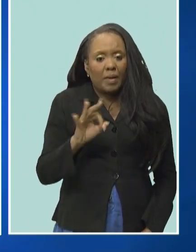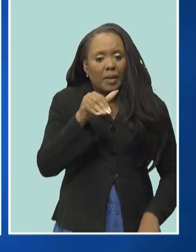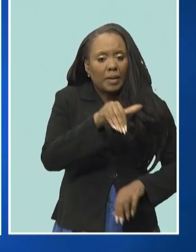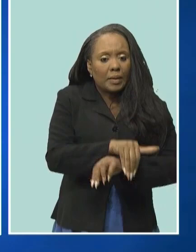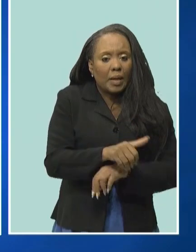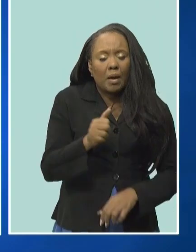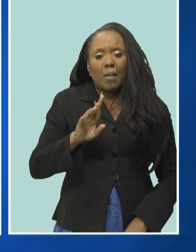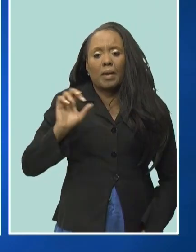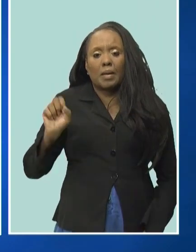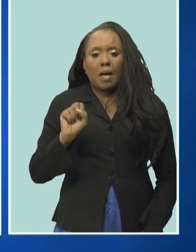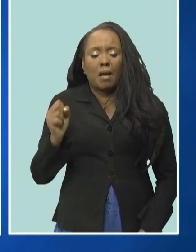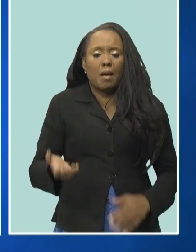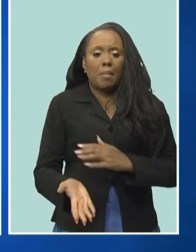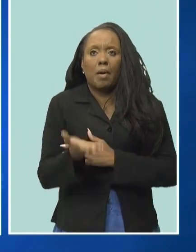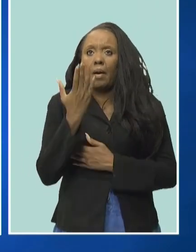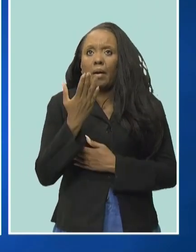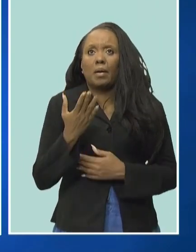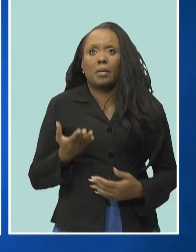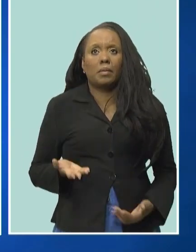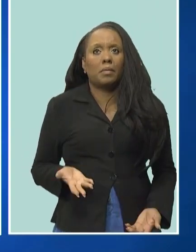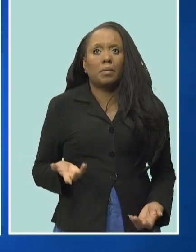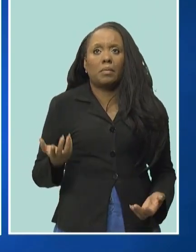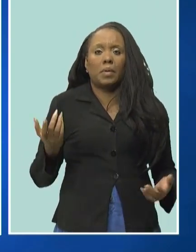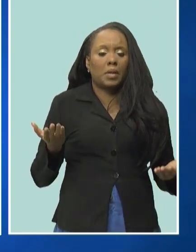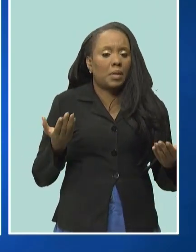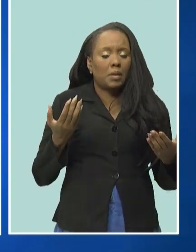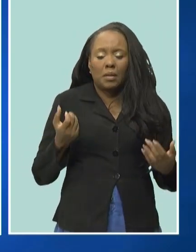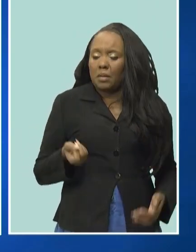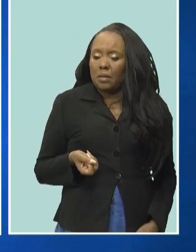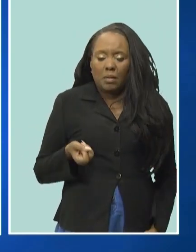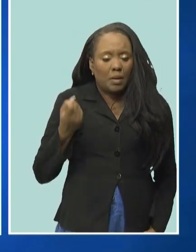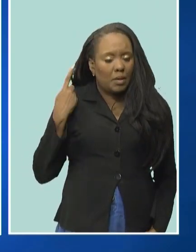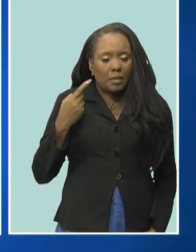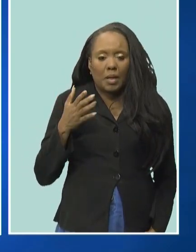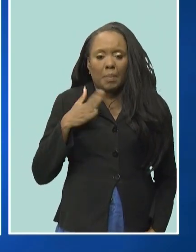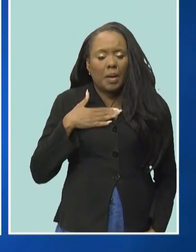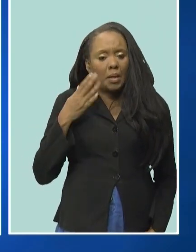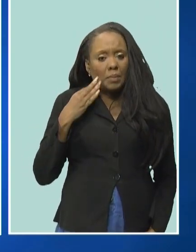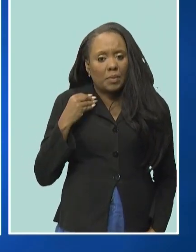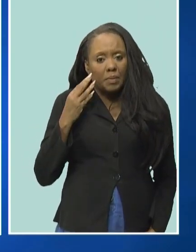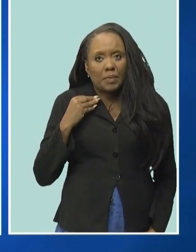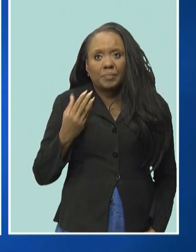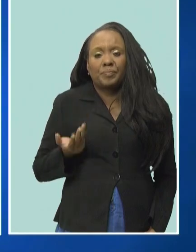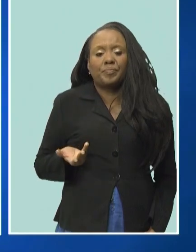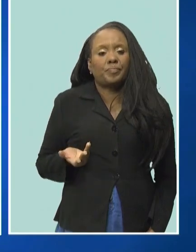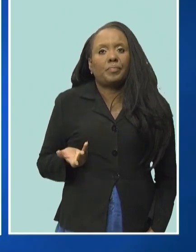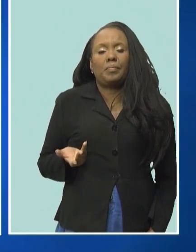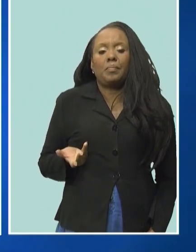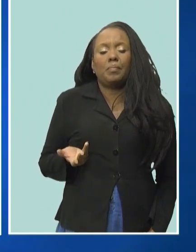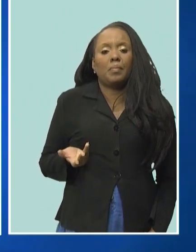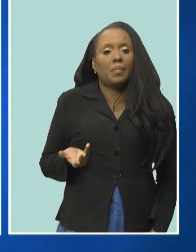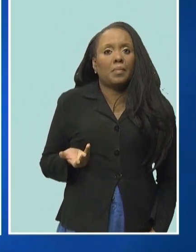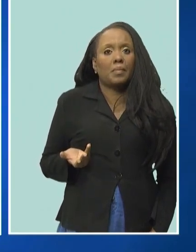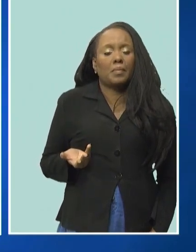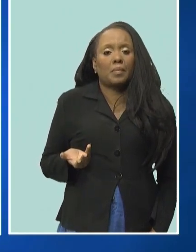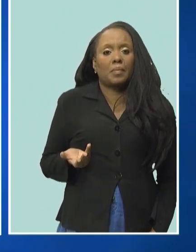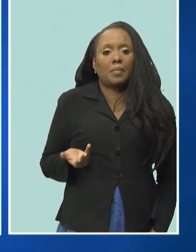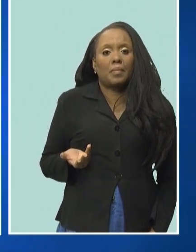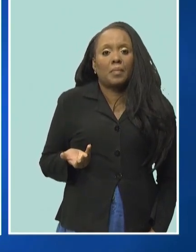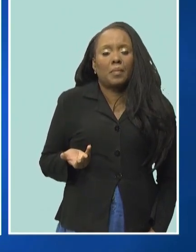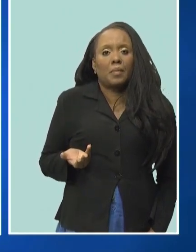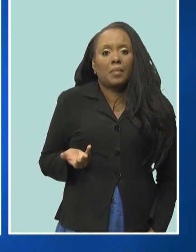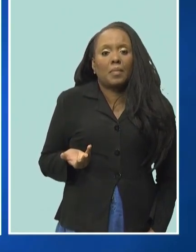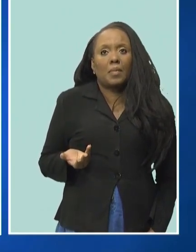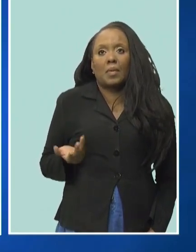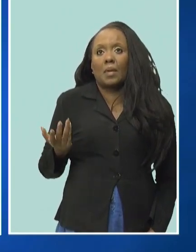Kalia says no one can understand what she's experiencing. I still didn't get over my mother passing. And